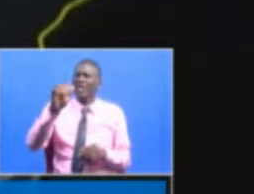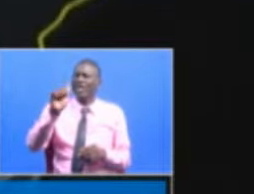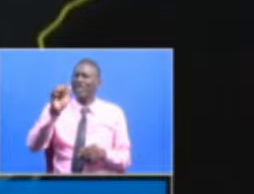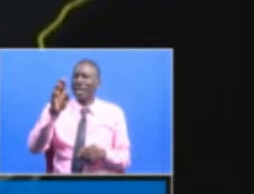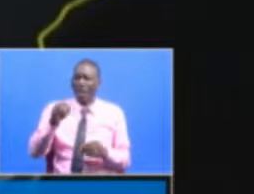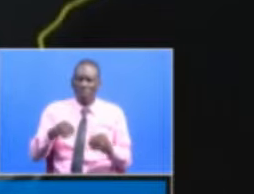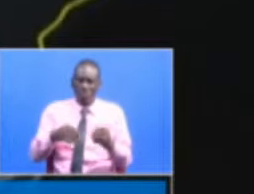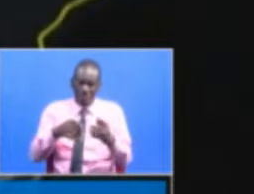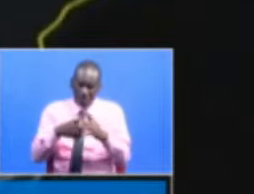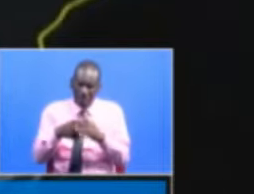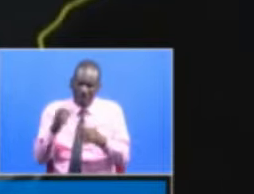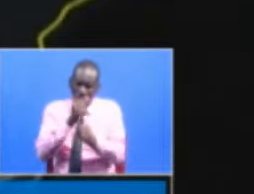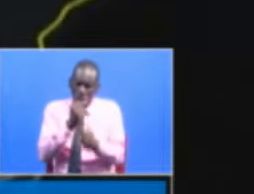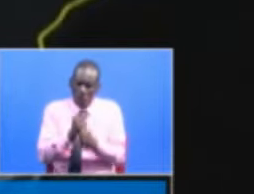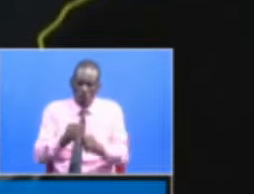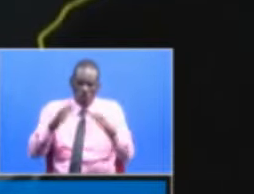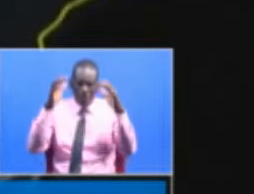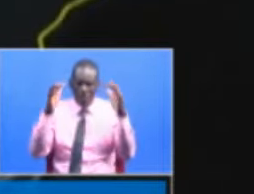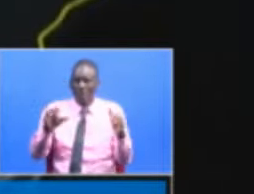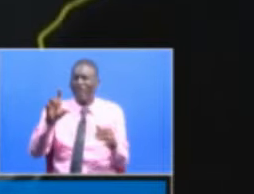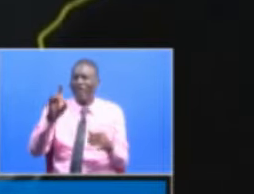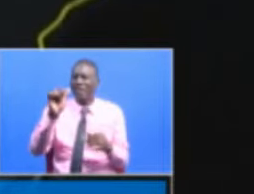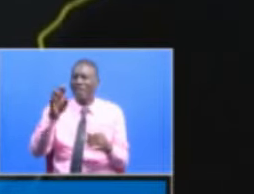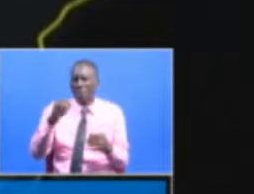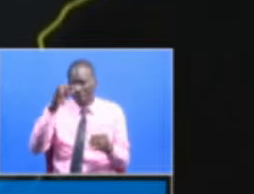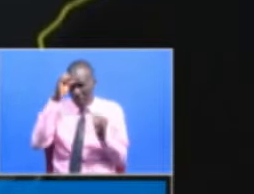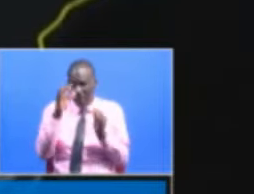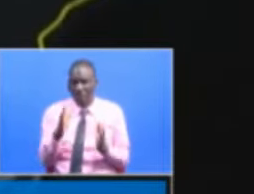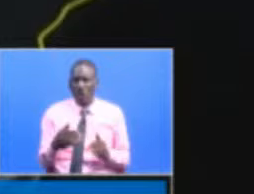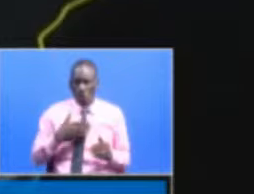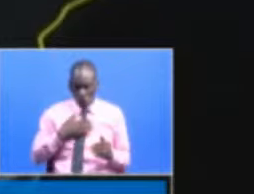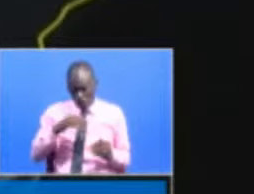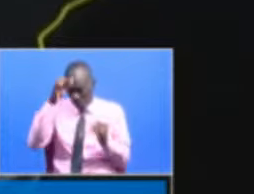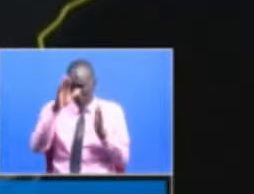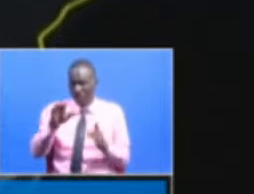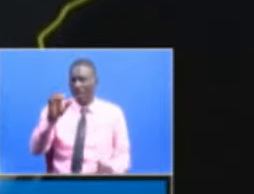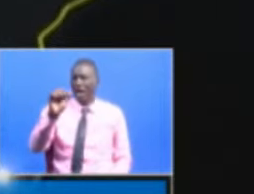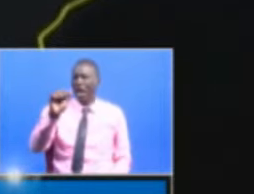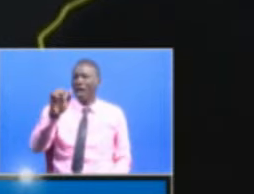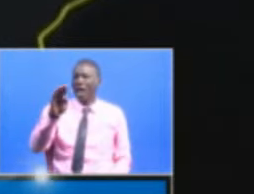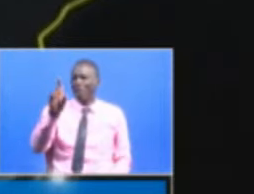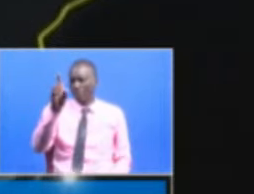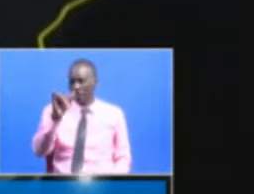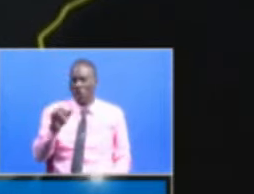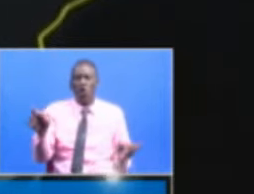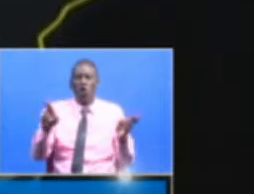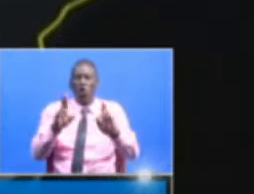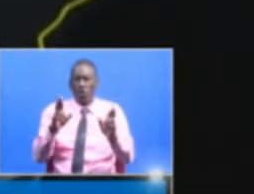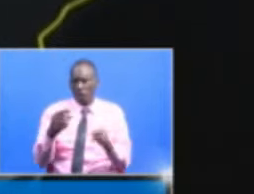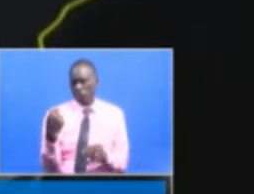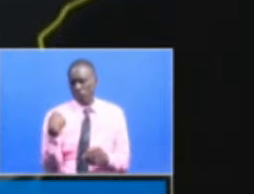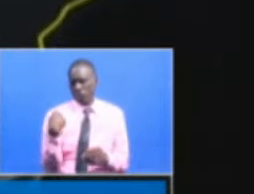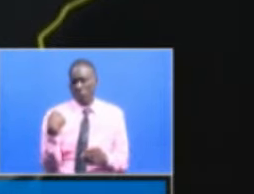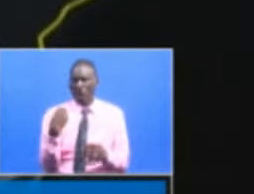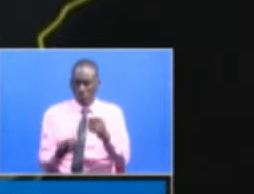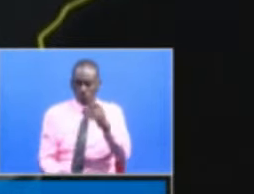has started. The governor, Our Excellency Governor Abdi Ibrahim, has recently commissioned